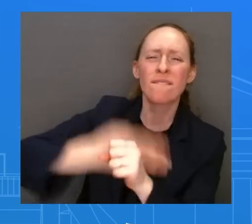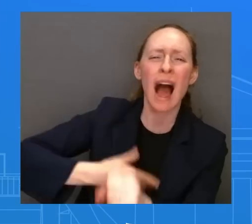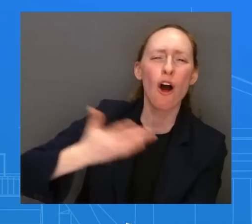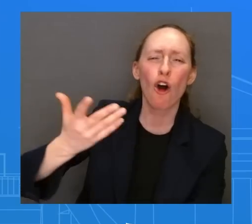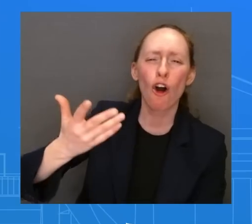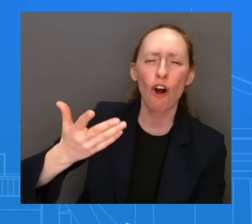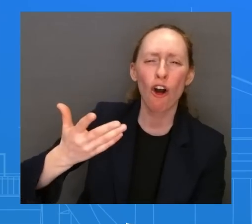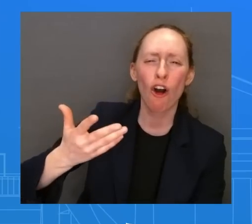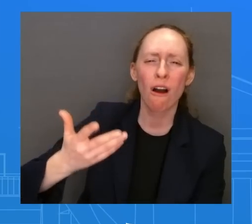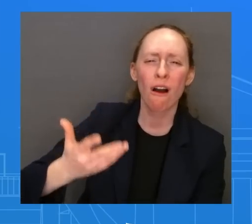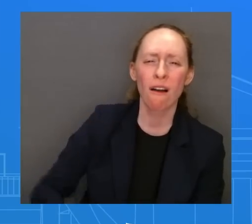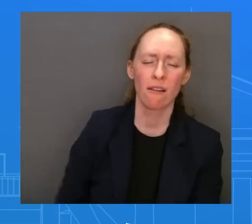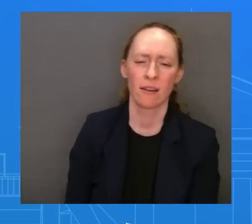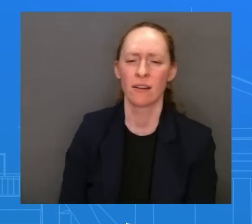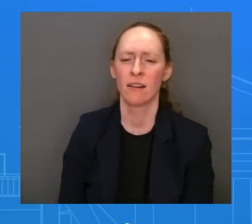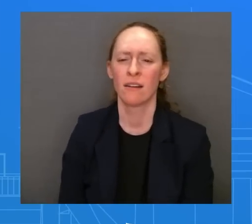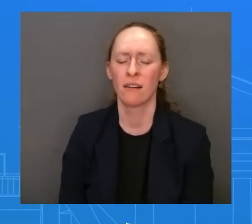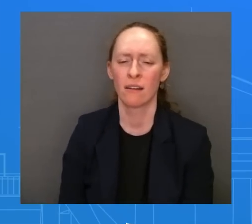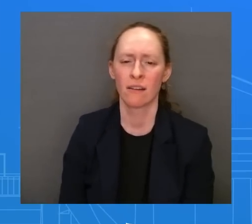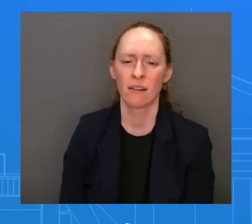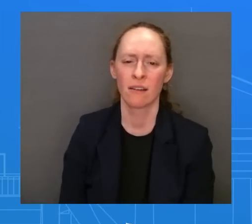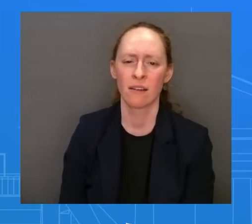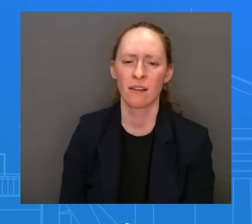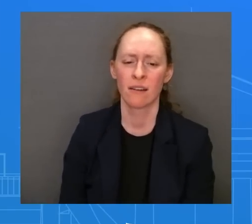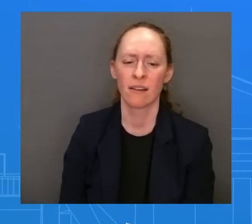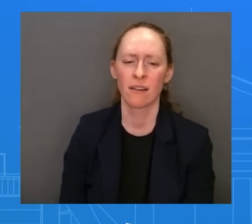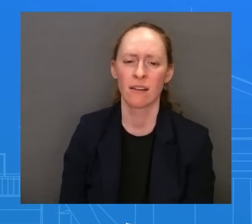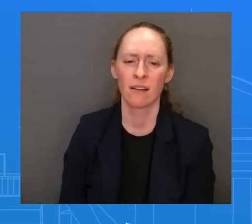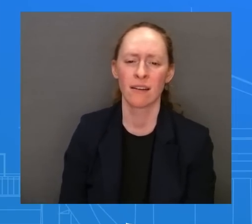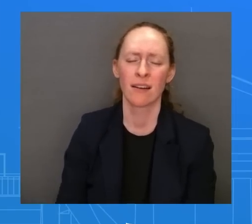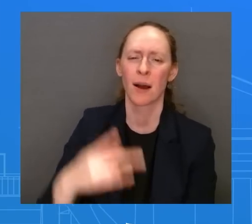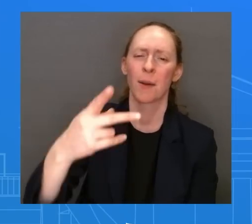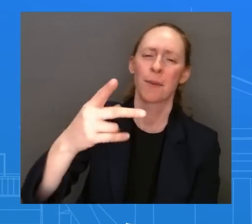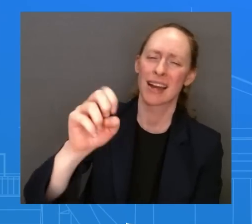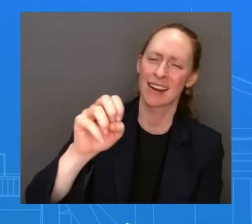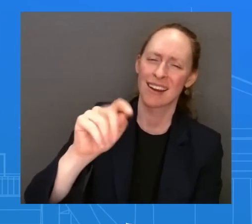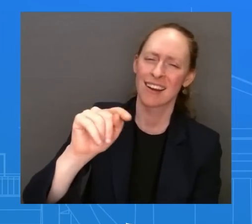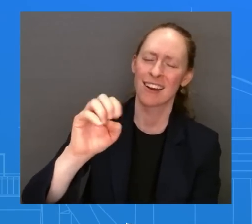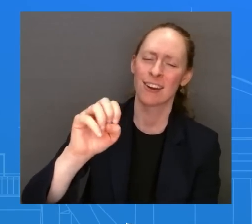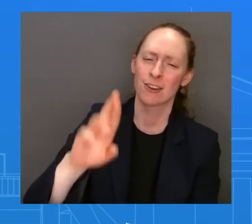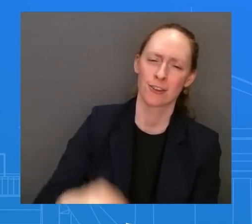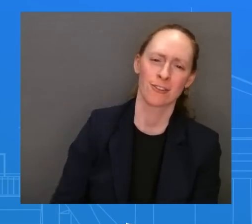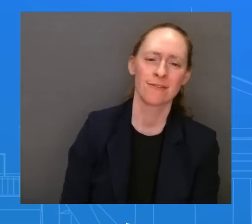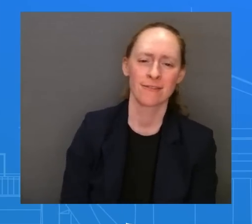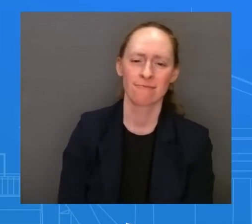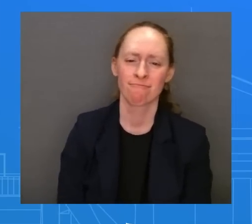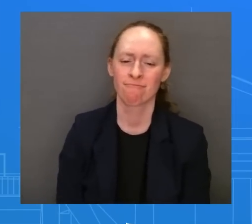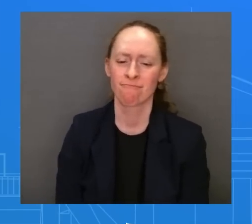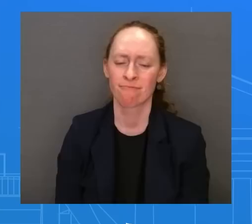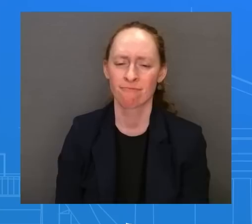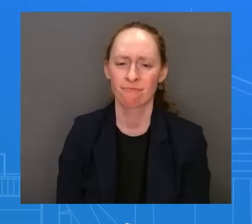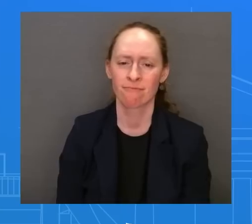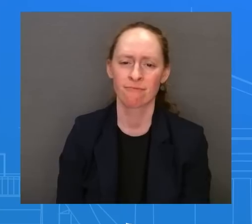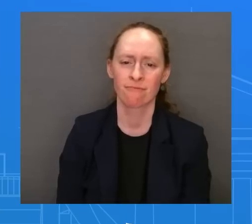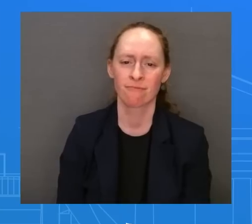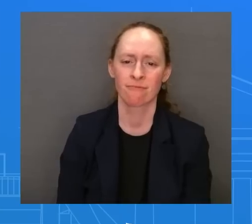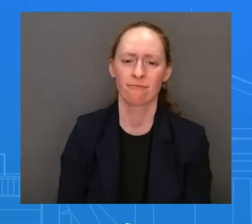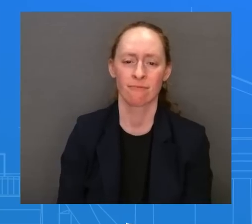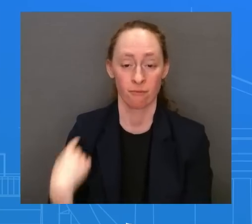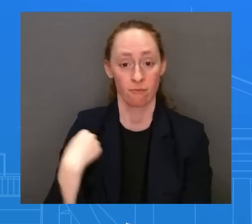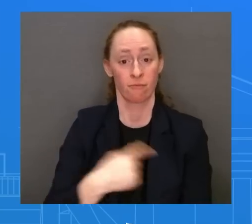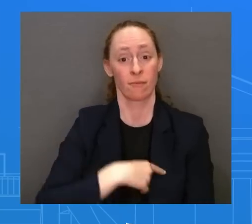Peter the purpose of the document that we're putting out today uh is to sort of collate the